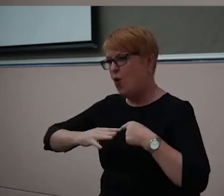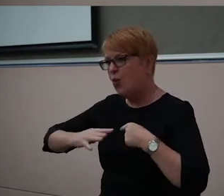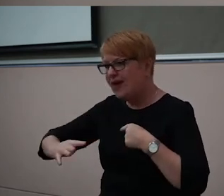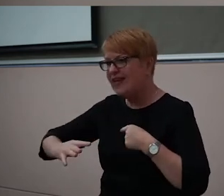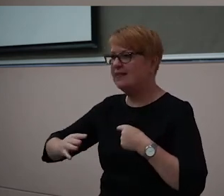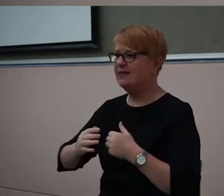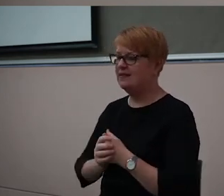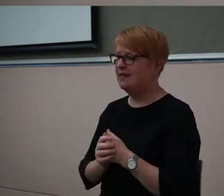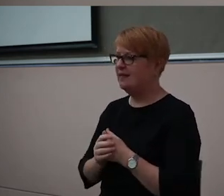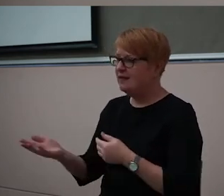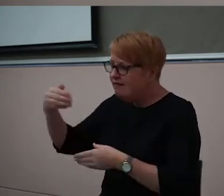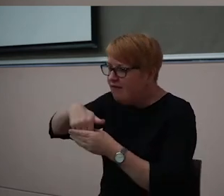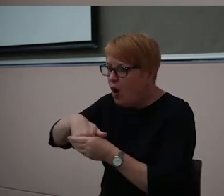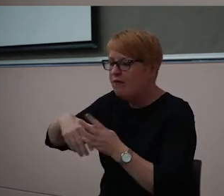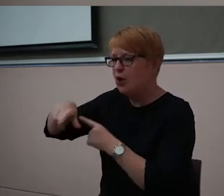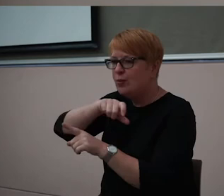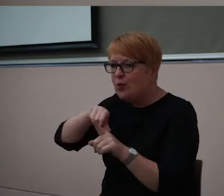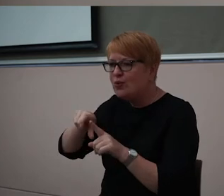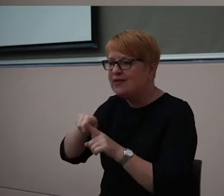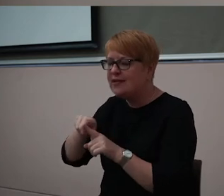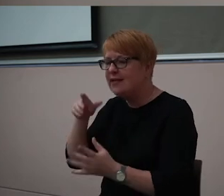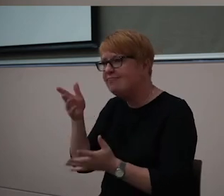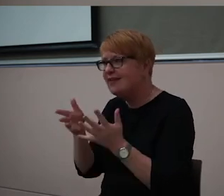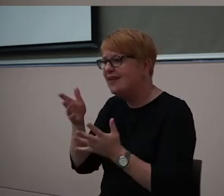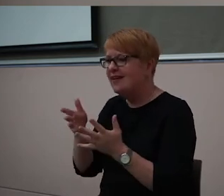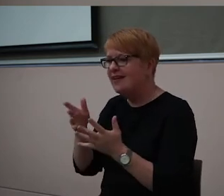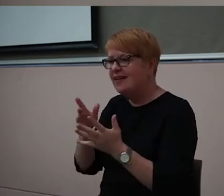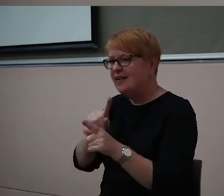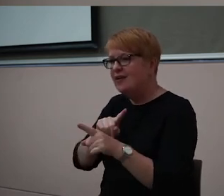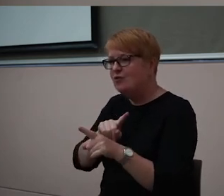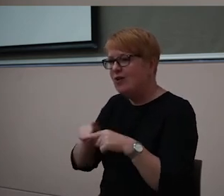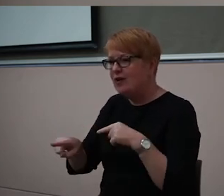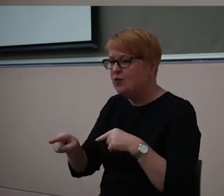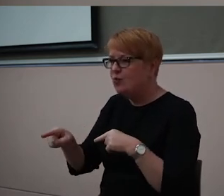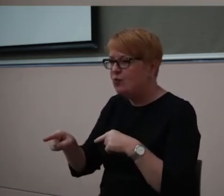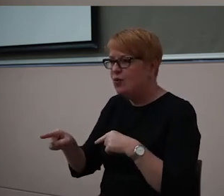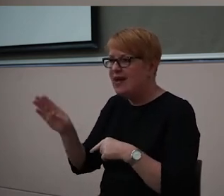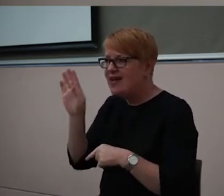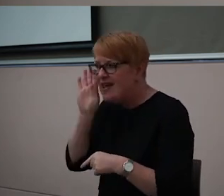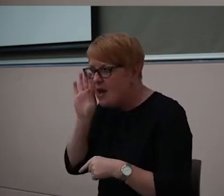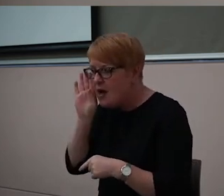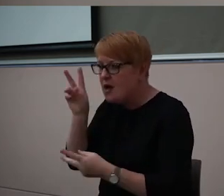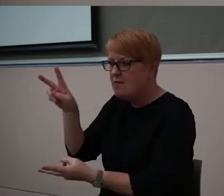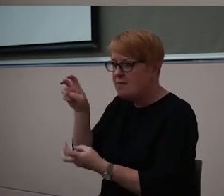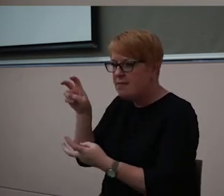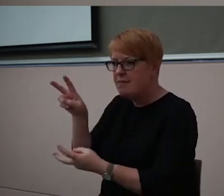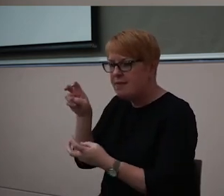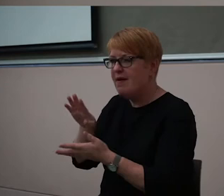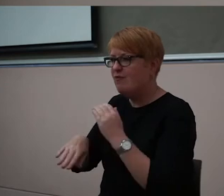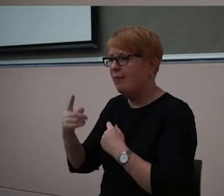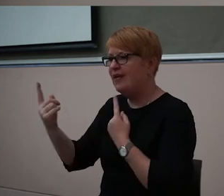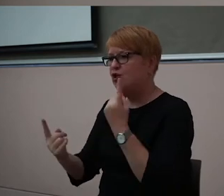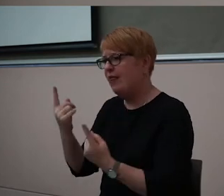today in the UK, and kind of setting the story straight as opposed to what is featured in